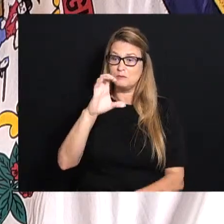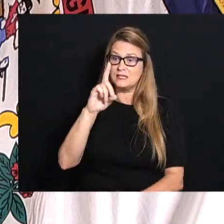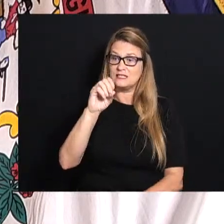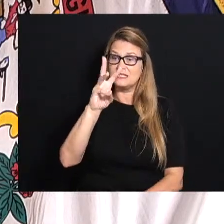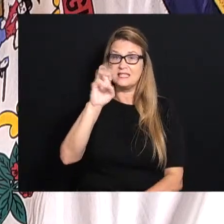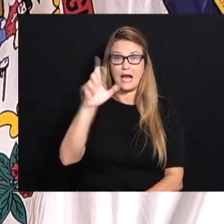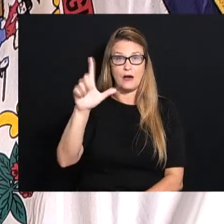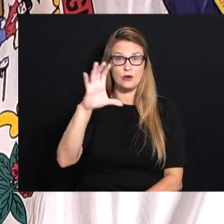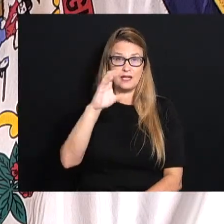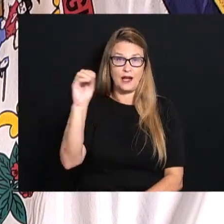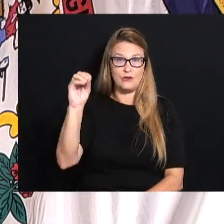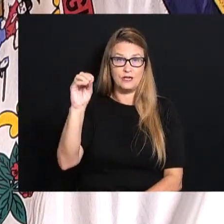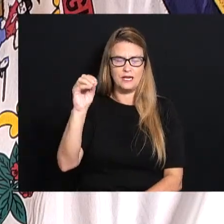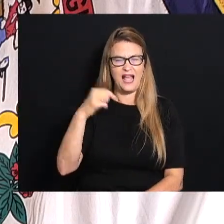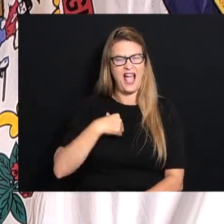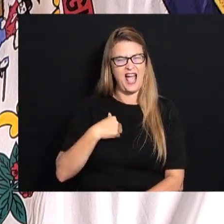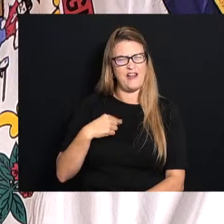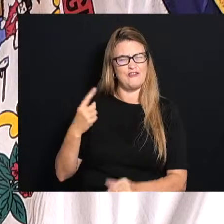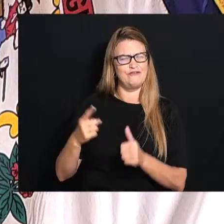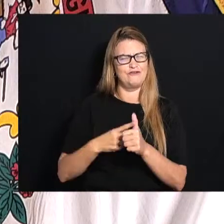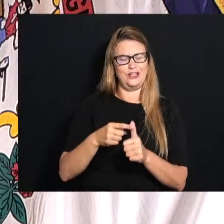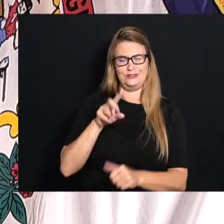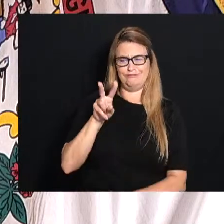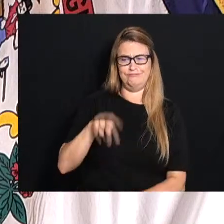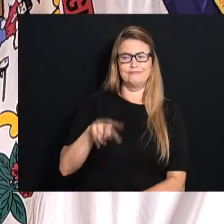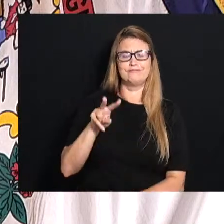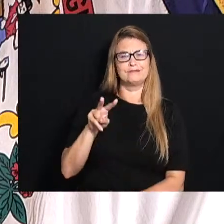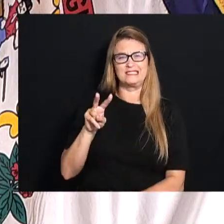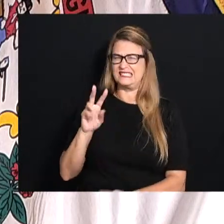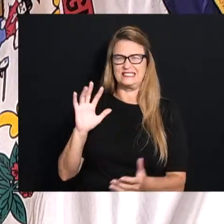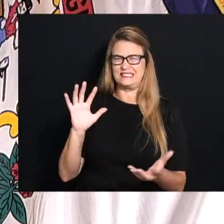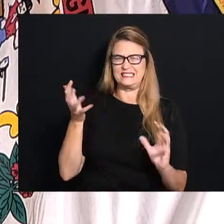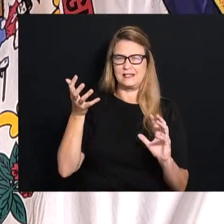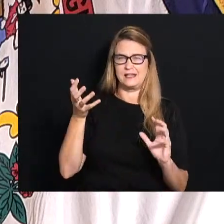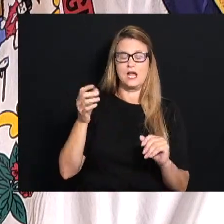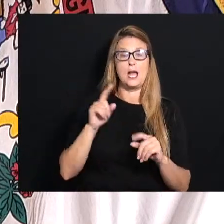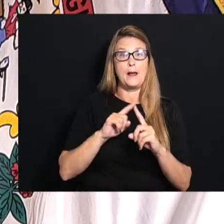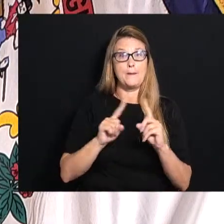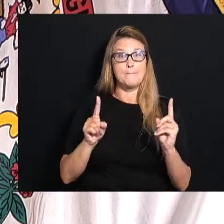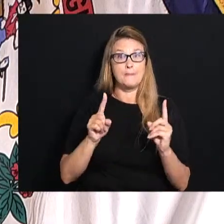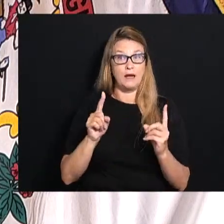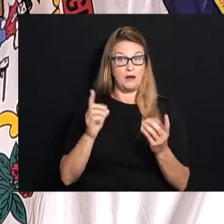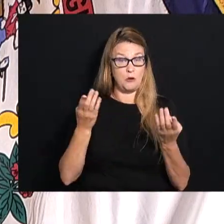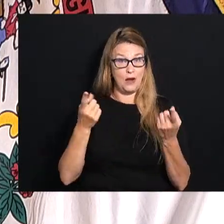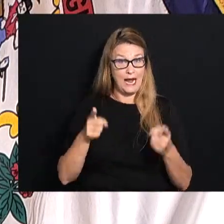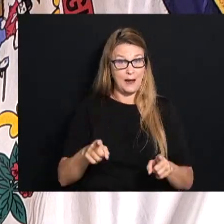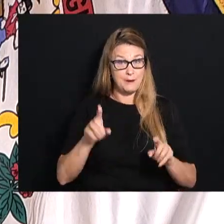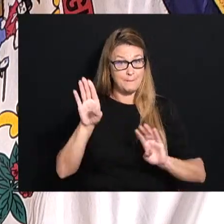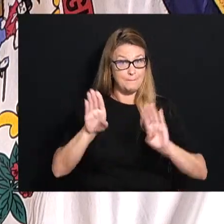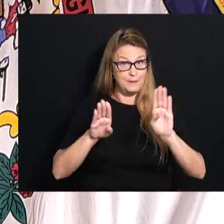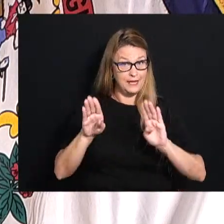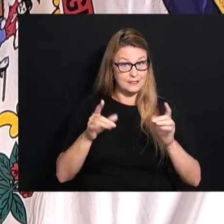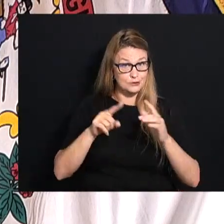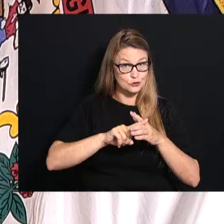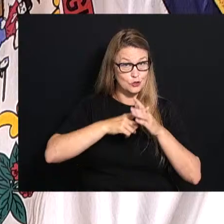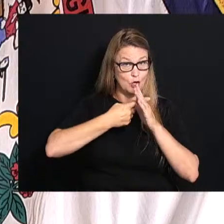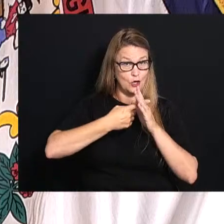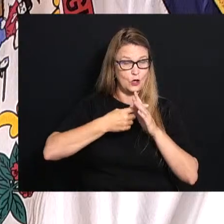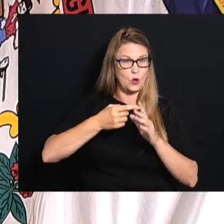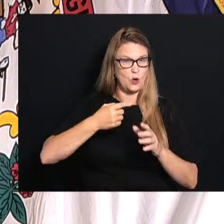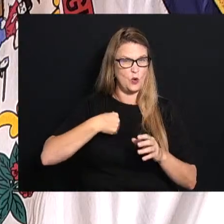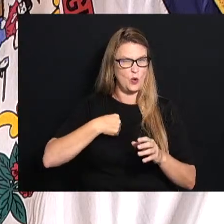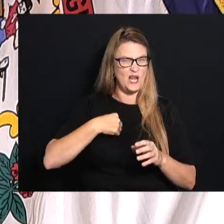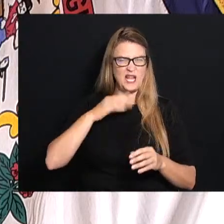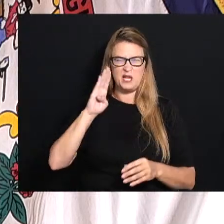I thought it was completely crazy for a long time. Then it ended up in a bid process and everything, and we bid really,